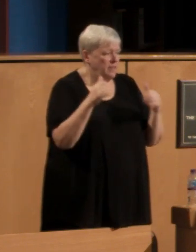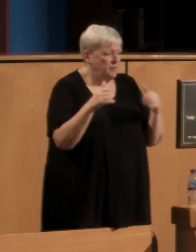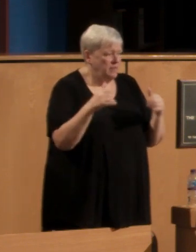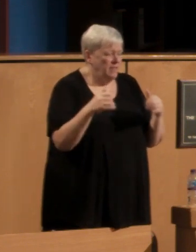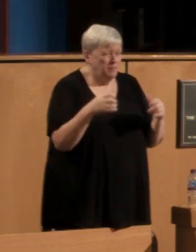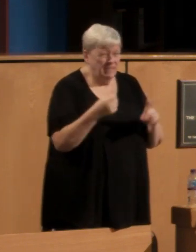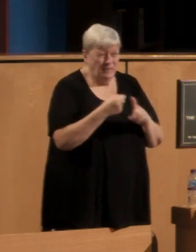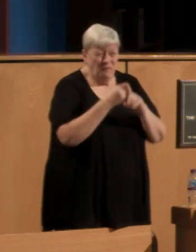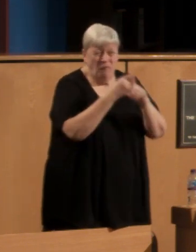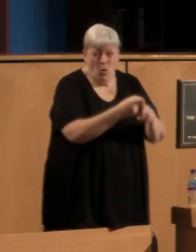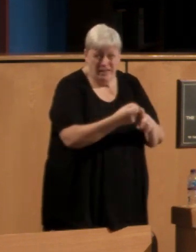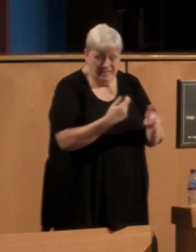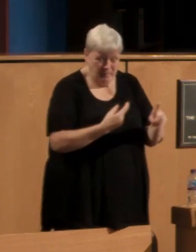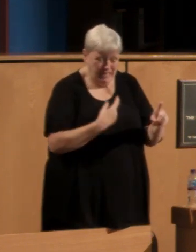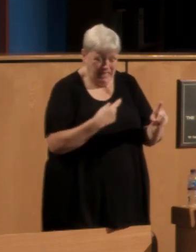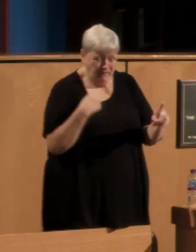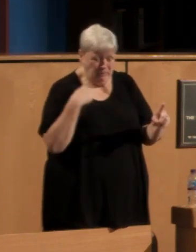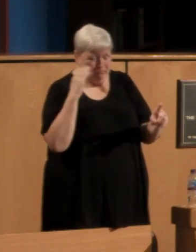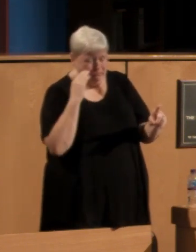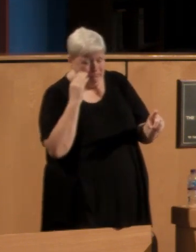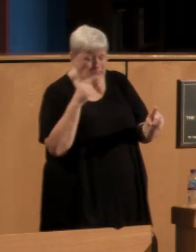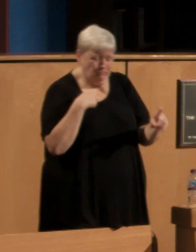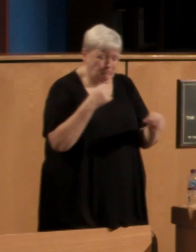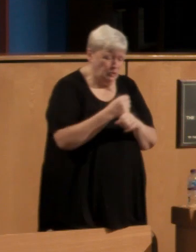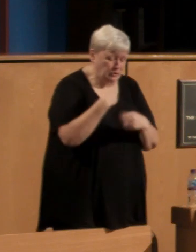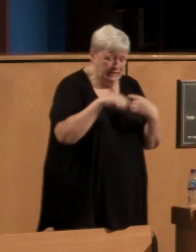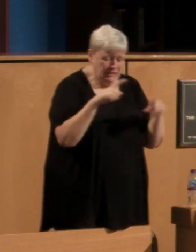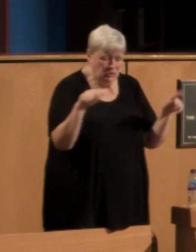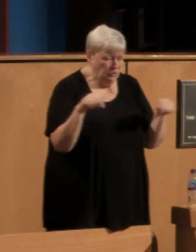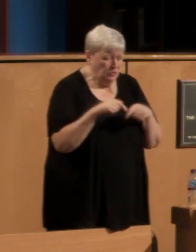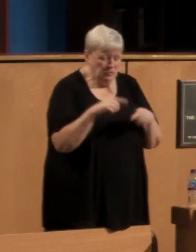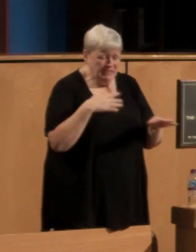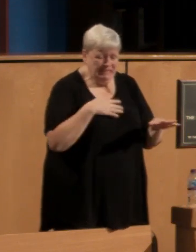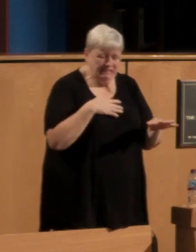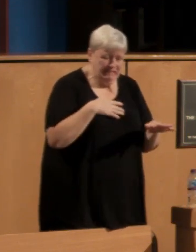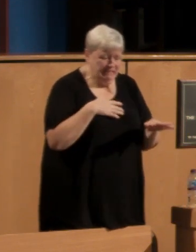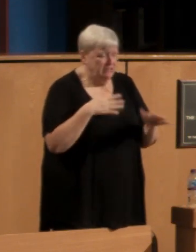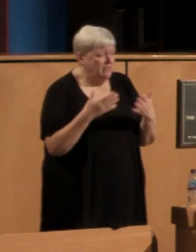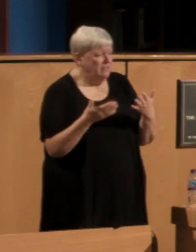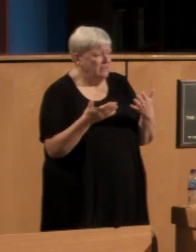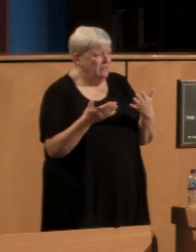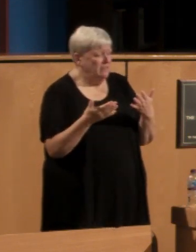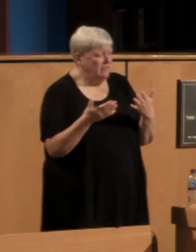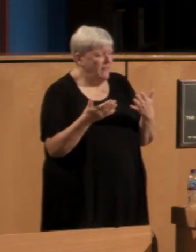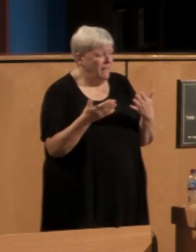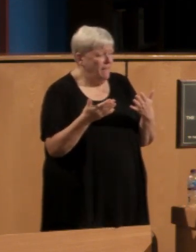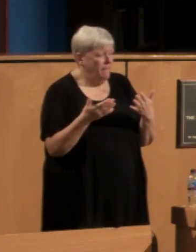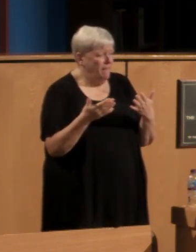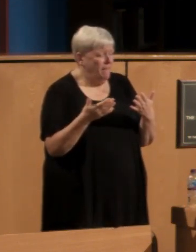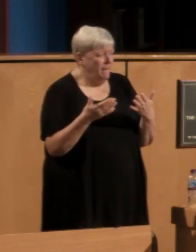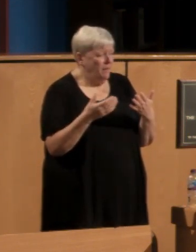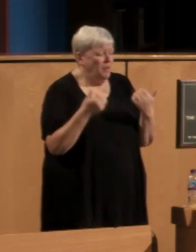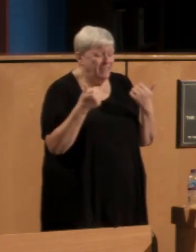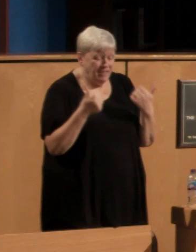to listen to things and do it in a brightly lit room and, make sure I'm in a place where that's good and not bad for